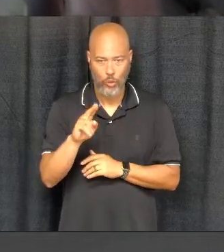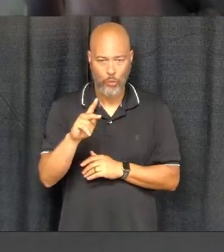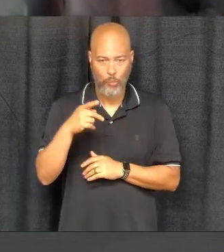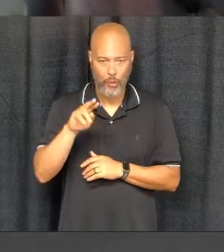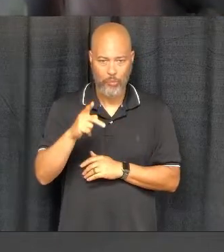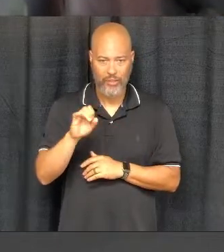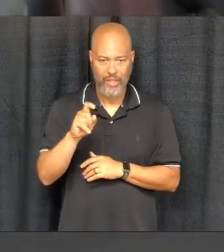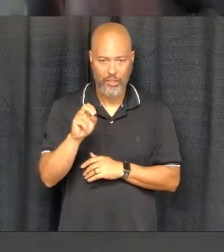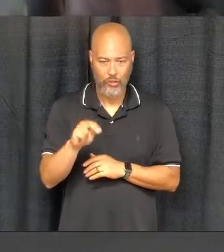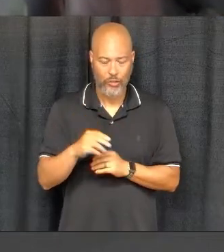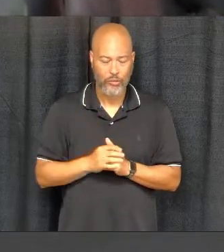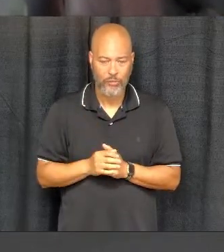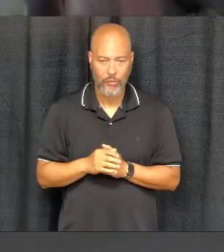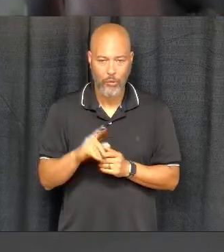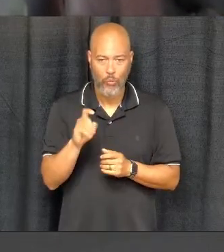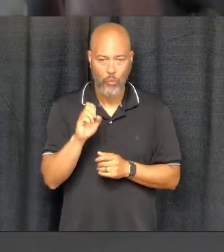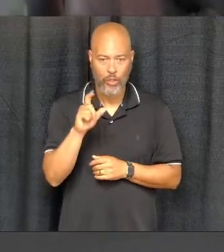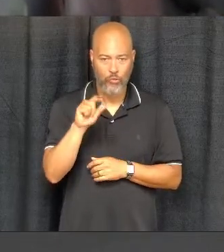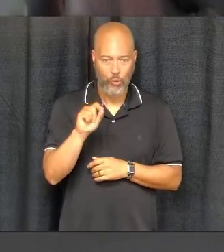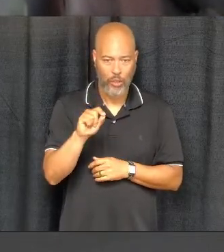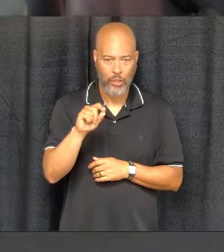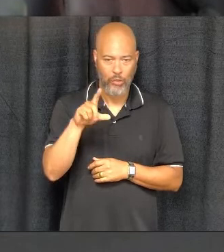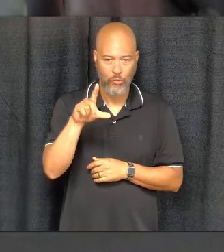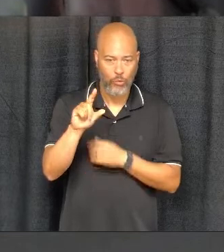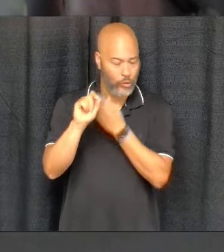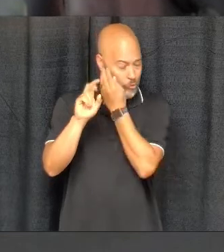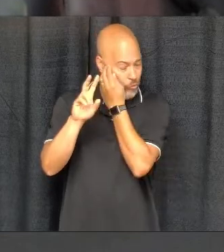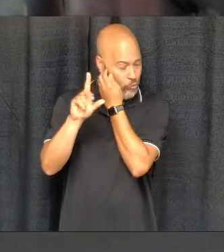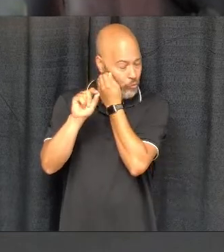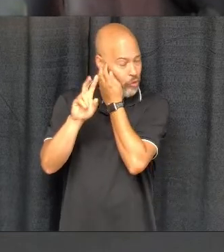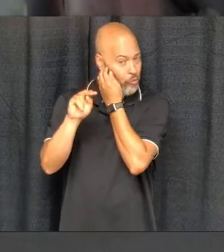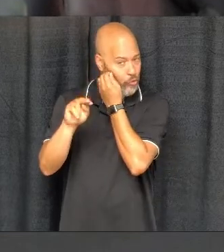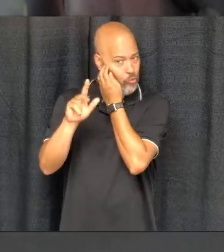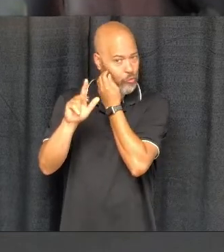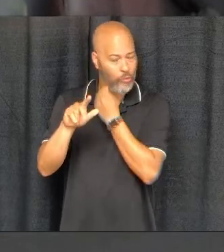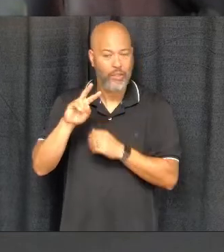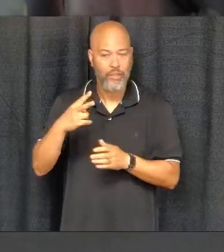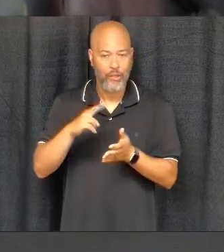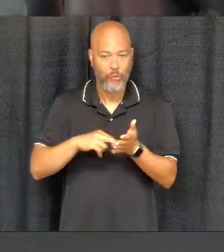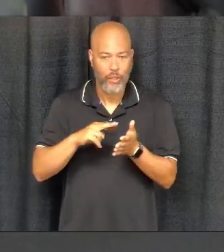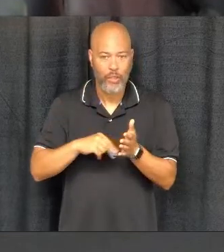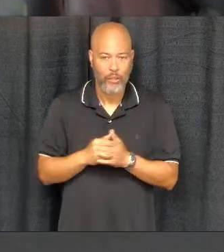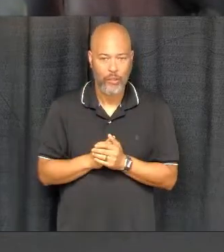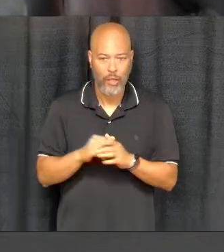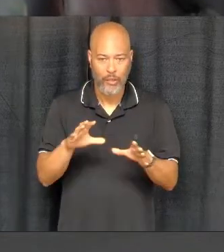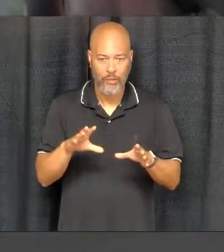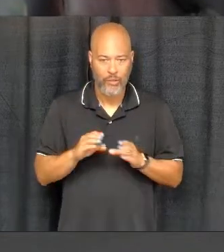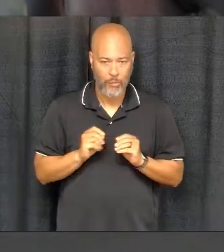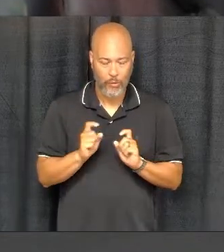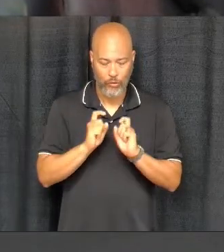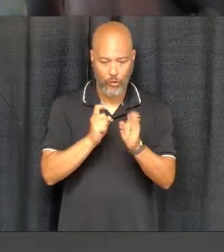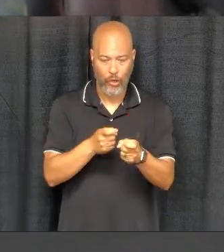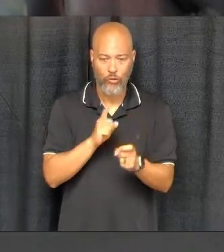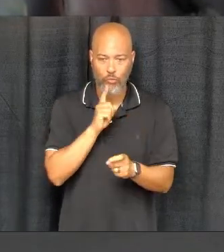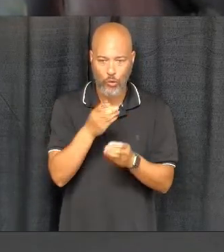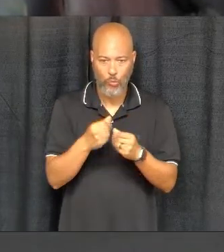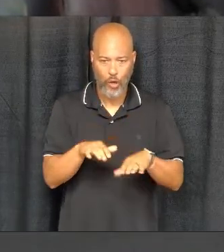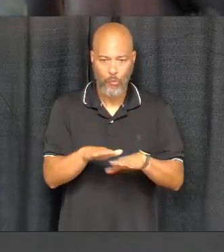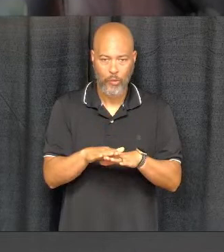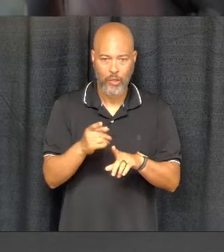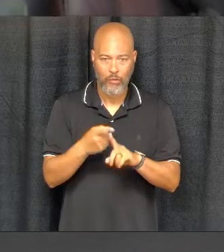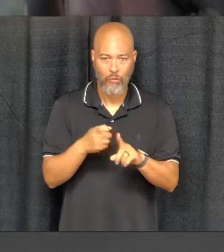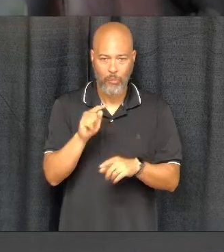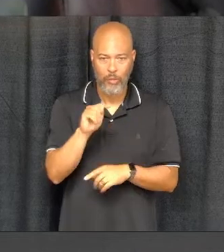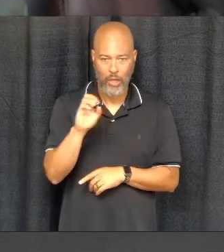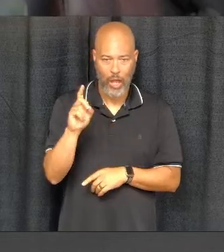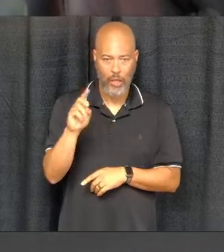station. Ordinance 120, 2022-23, second reading, accepting the donation of certain real property from